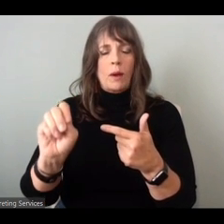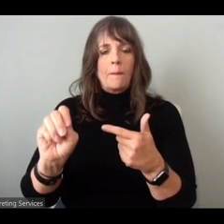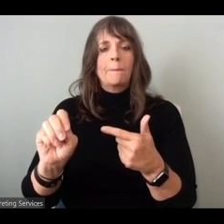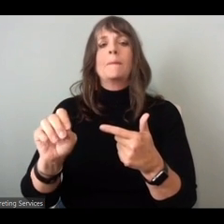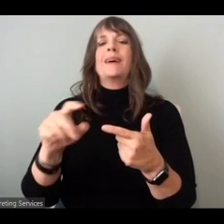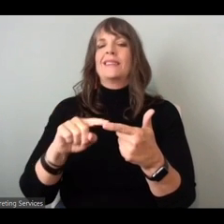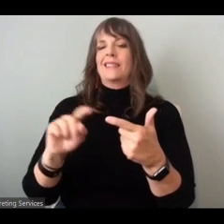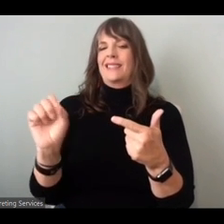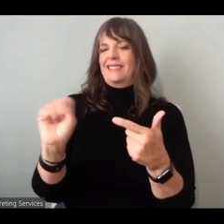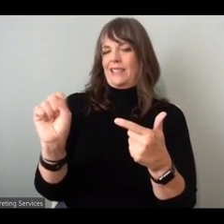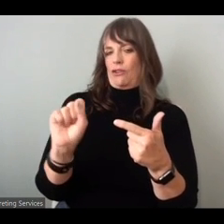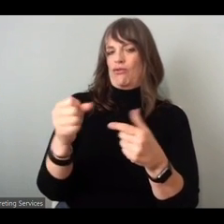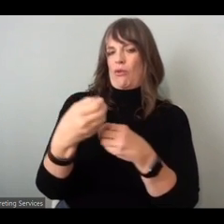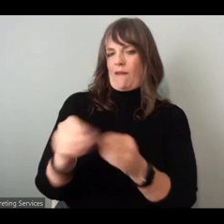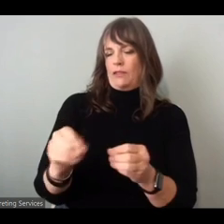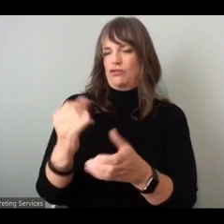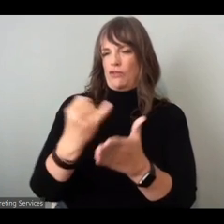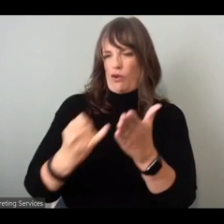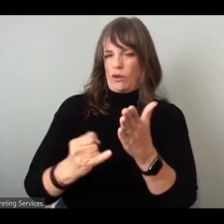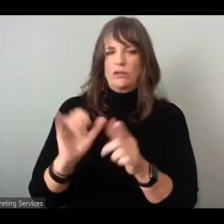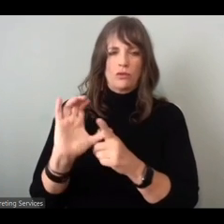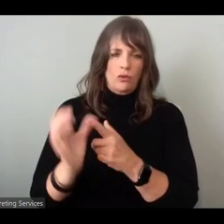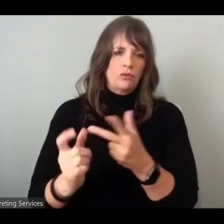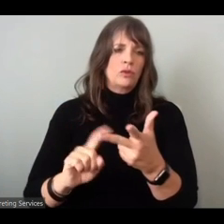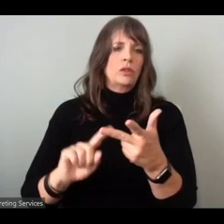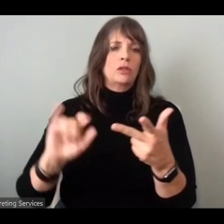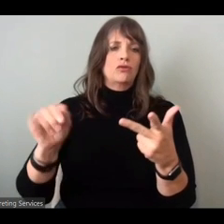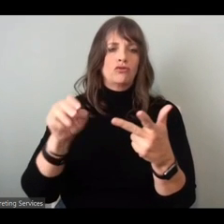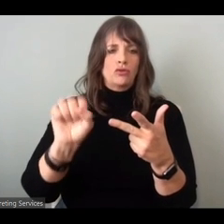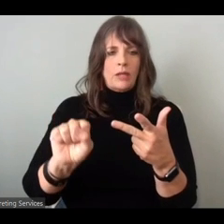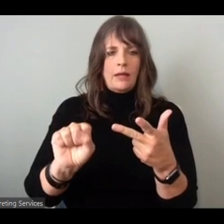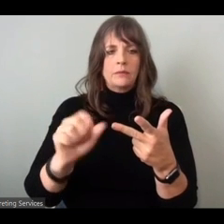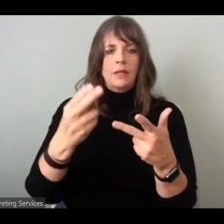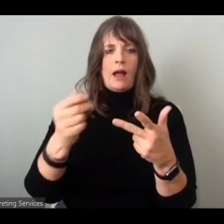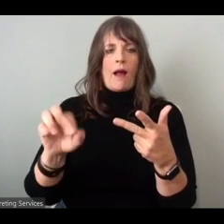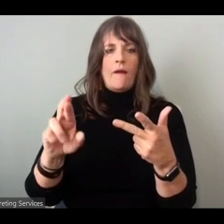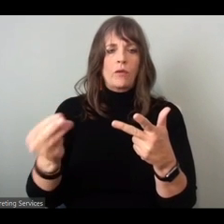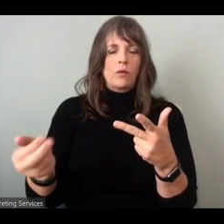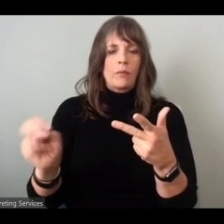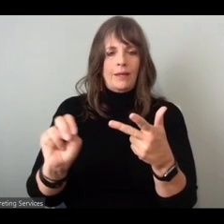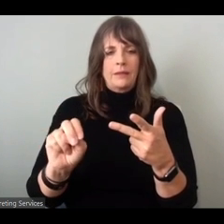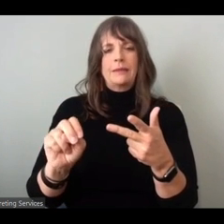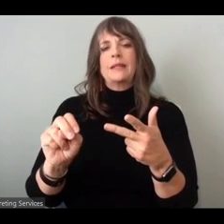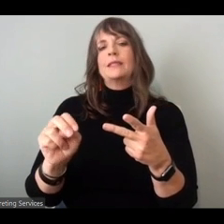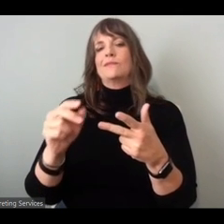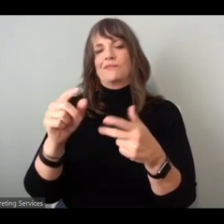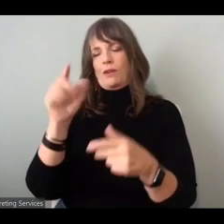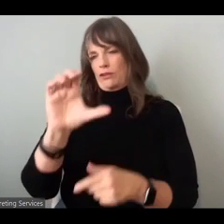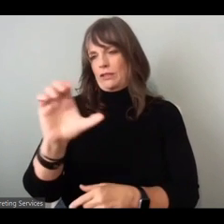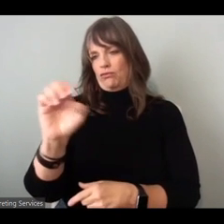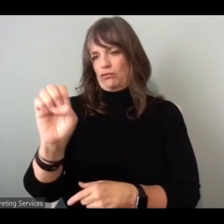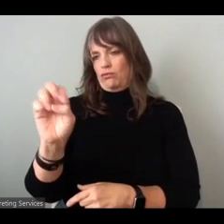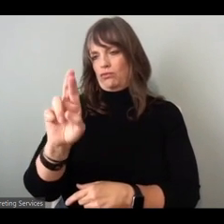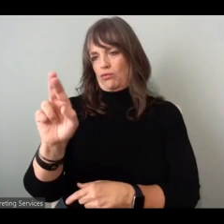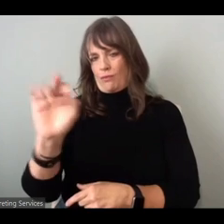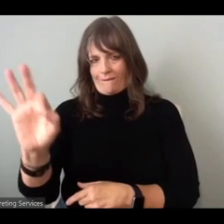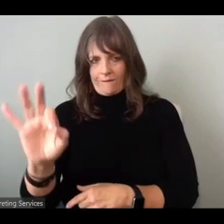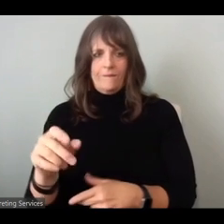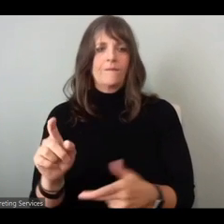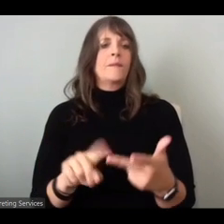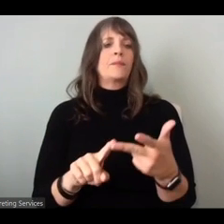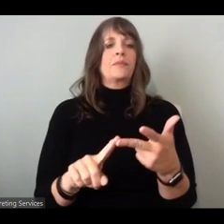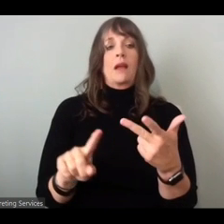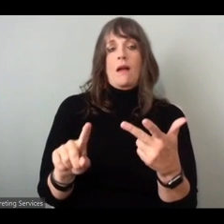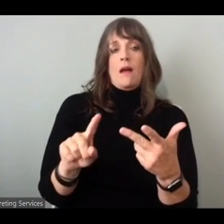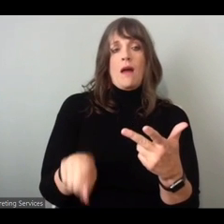the negative impacts from strategies of social distancing and limiting travels in the midst of the coronavirus situation. However,